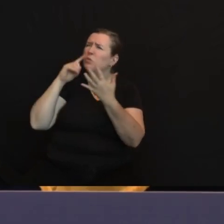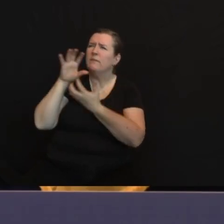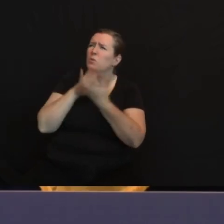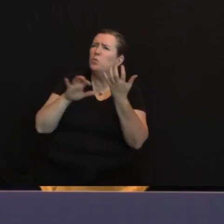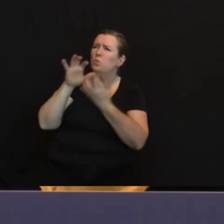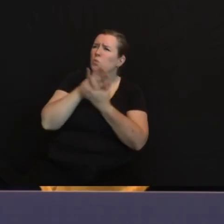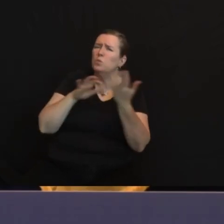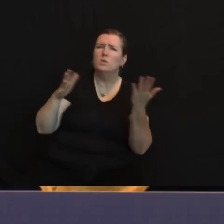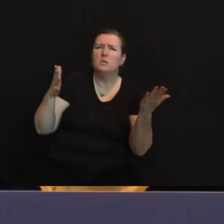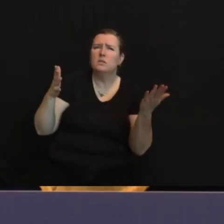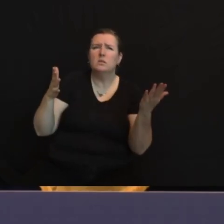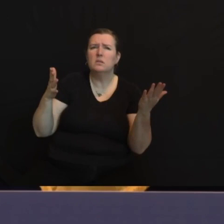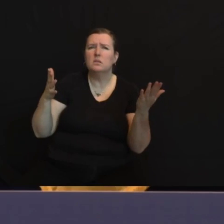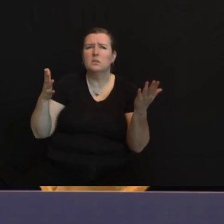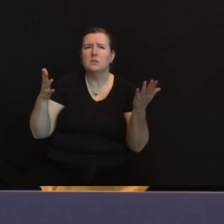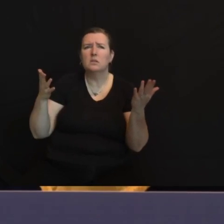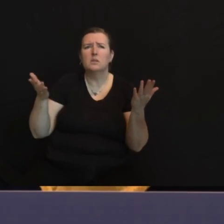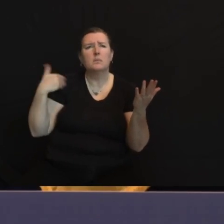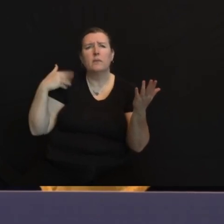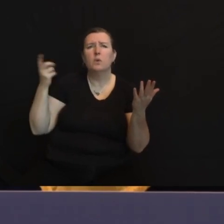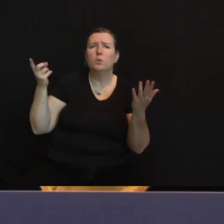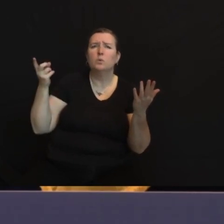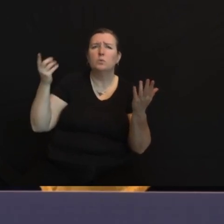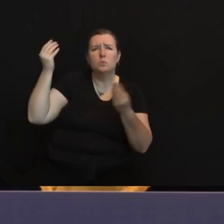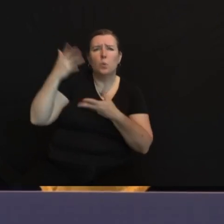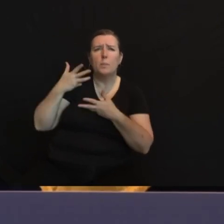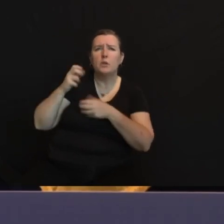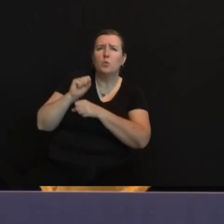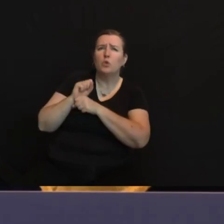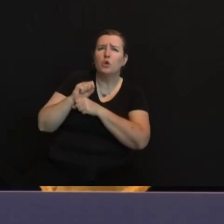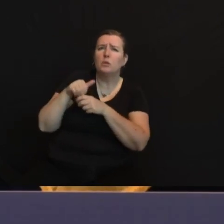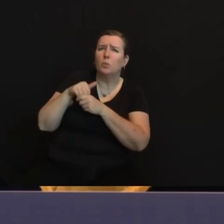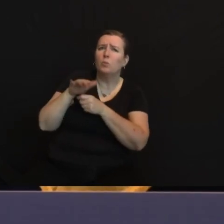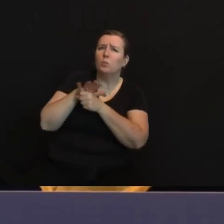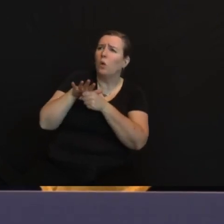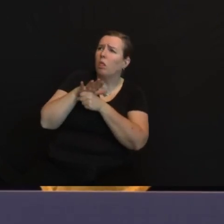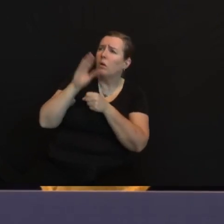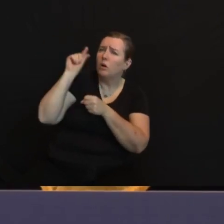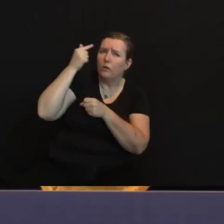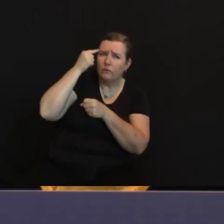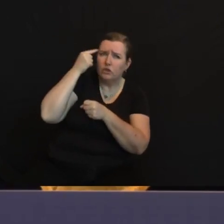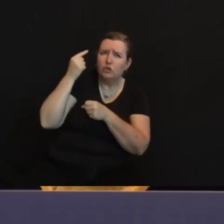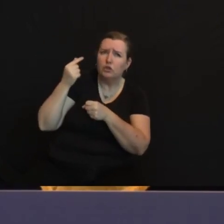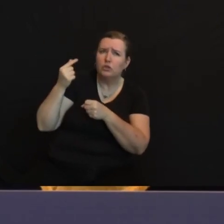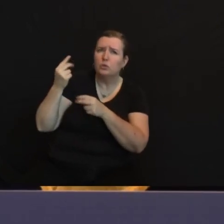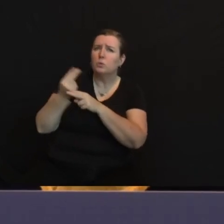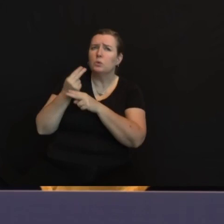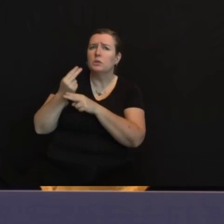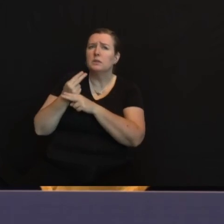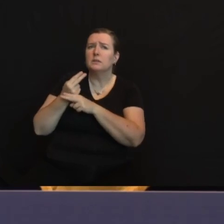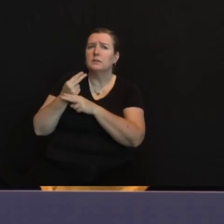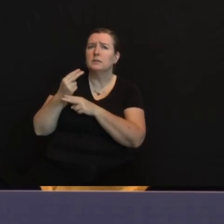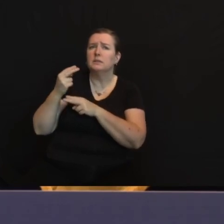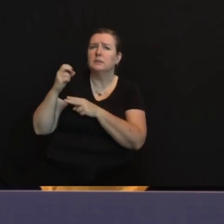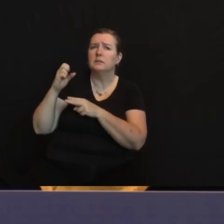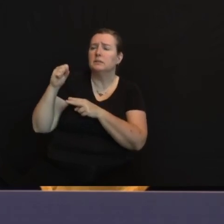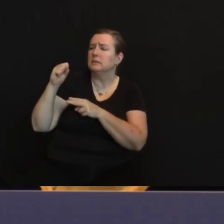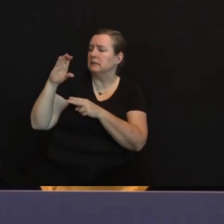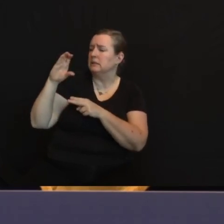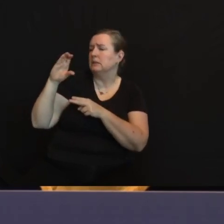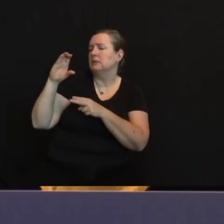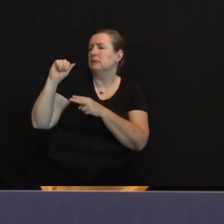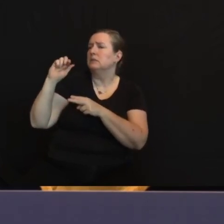you were very clear that you were working with local leaders in hotspots and would consider scalpel-like restrictions. Did you discuss targeted rollbacks with any of those